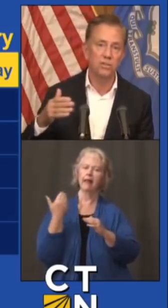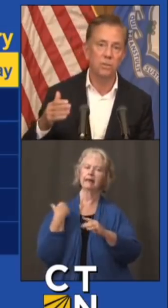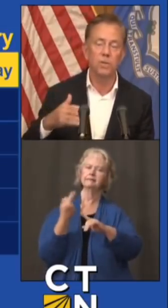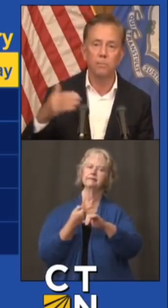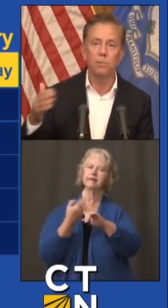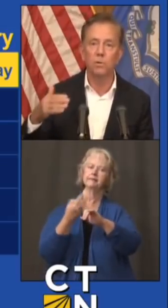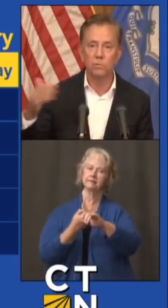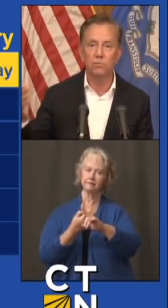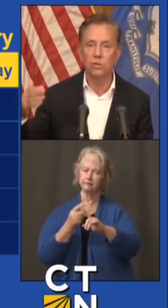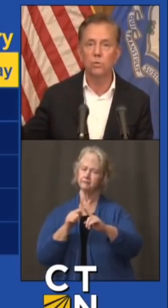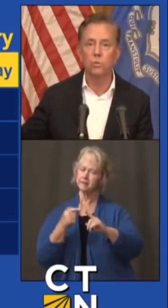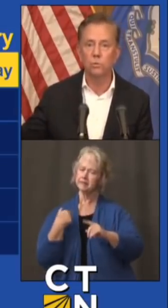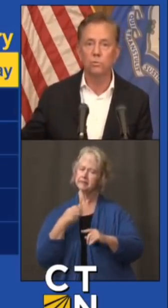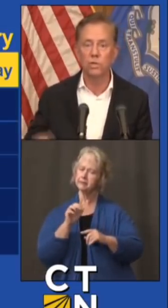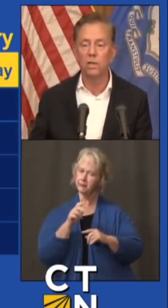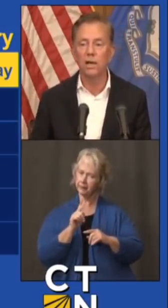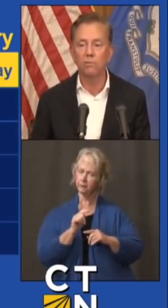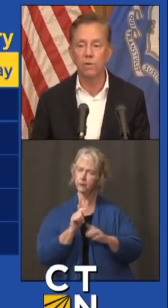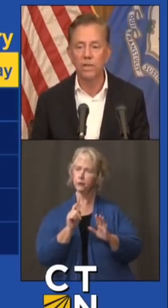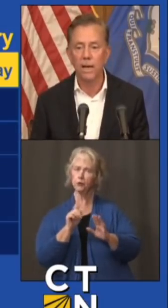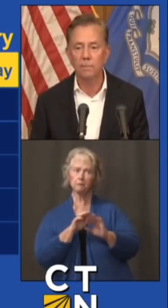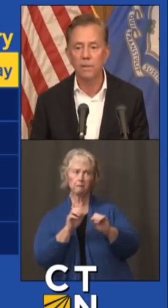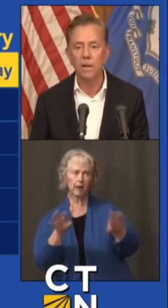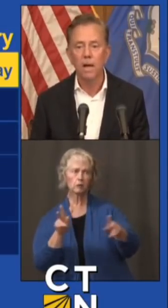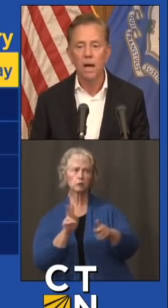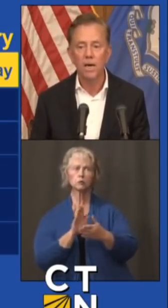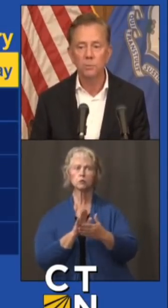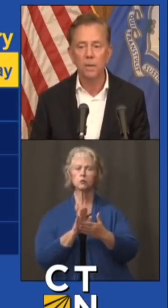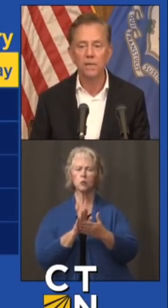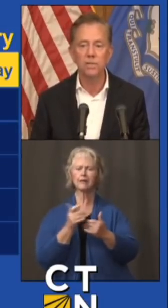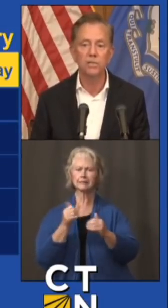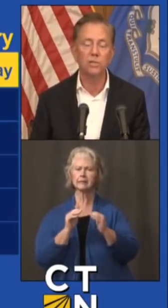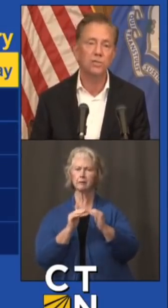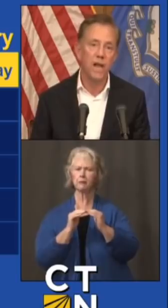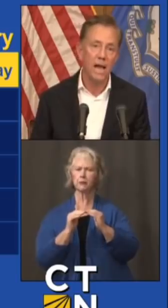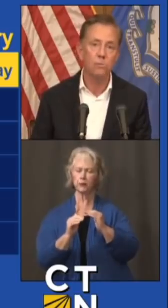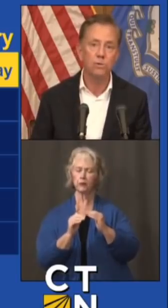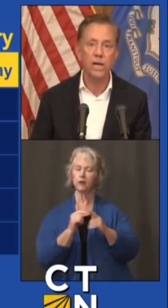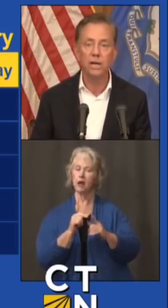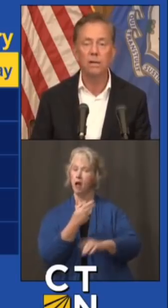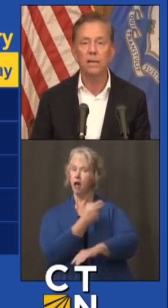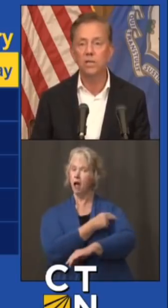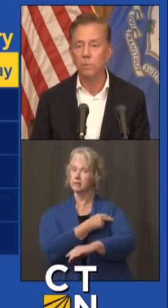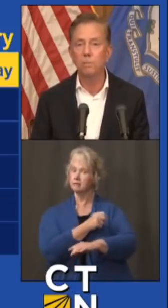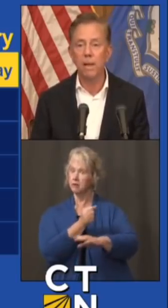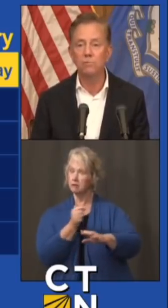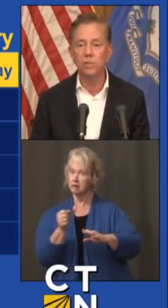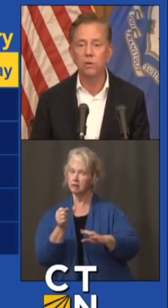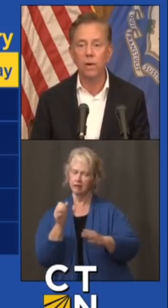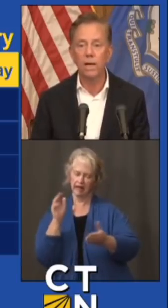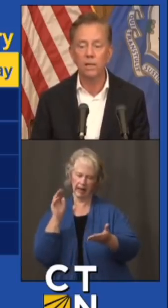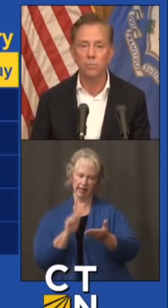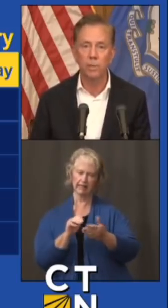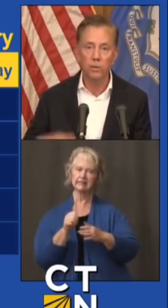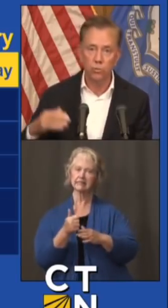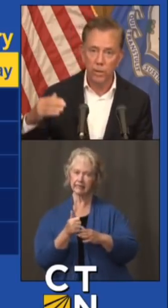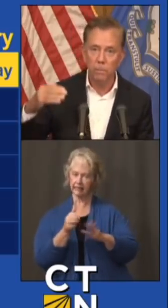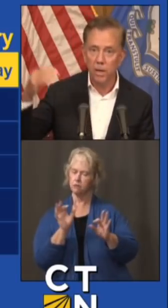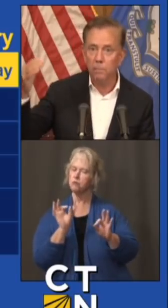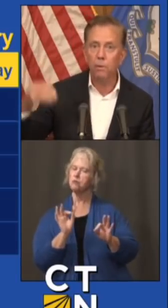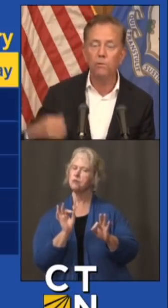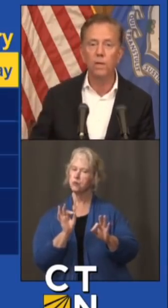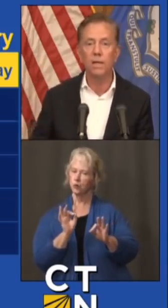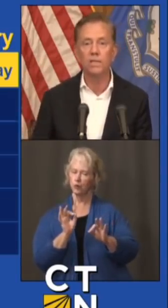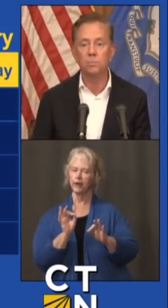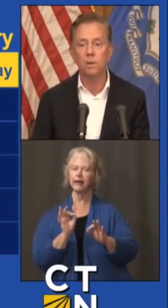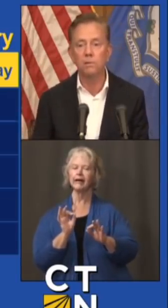since September and schools and a lot of what's happened. Hospitalizations down 10. That's been bouncing around a little bit, creeping